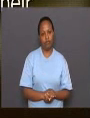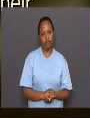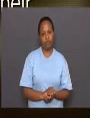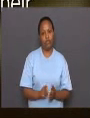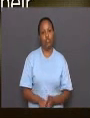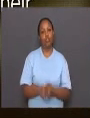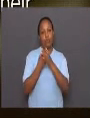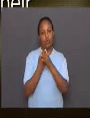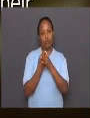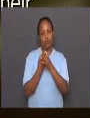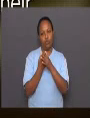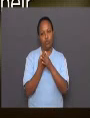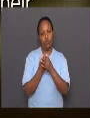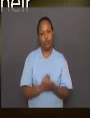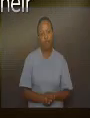Begin.